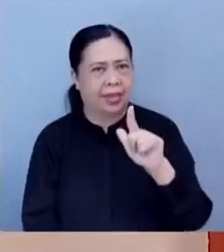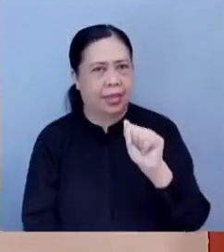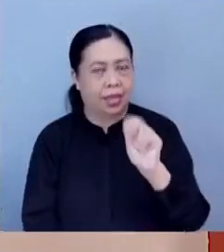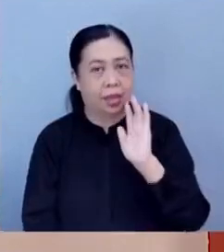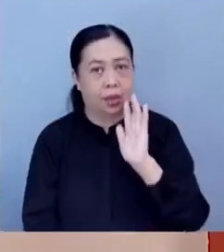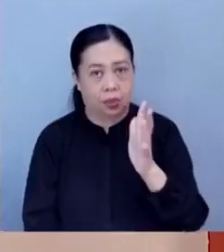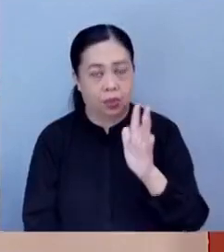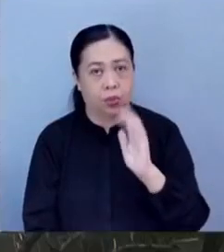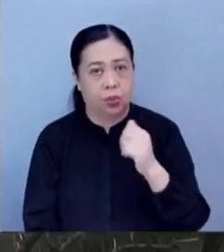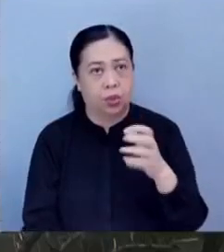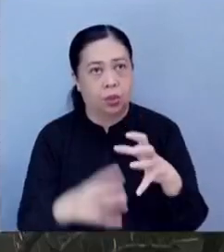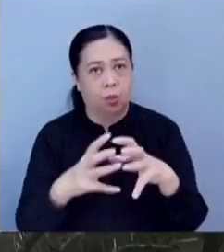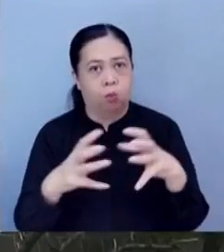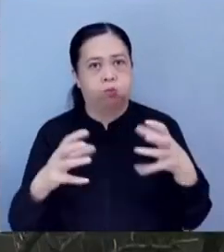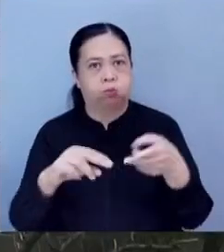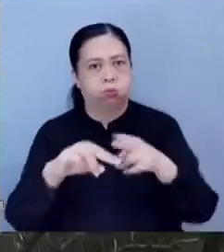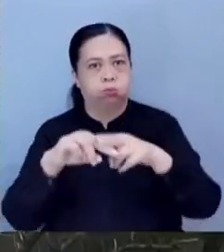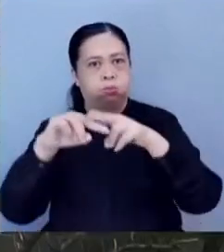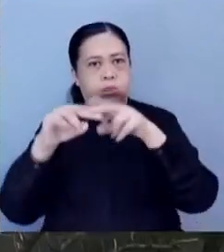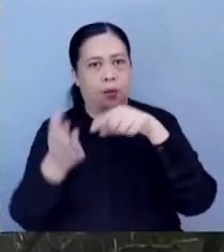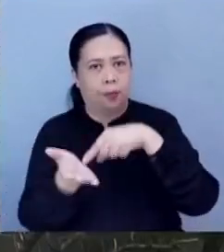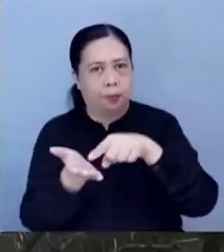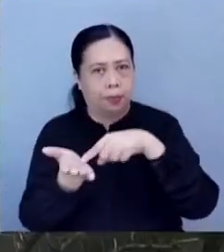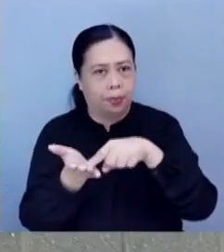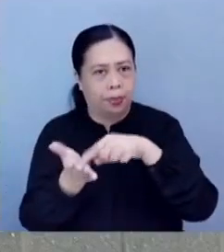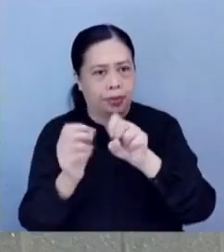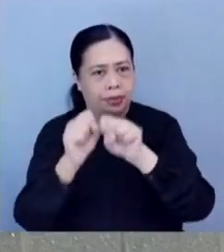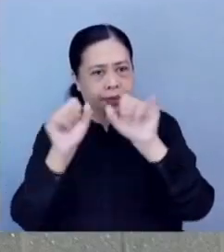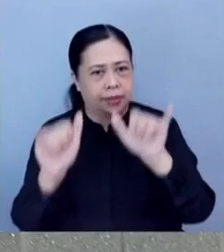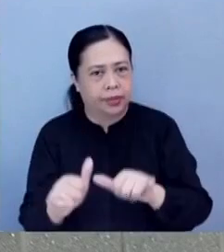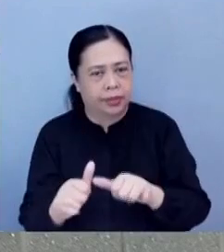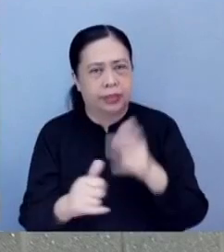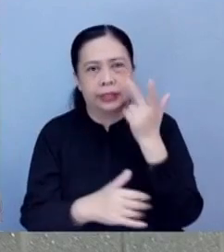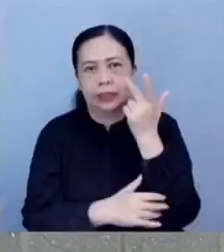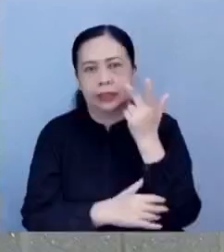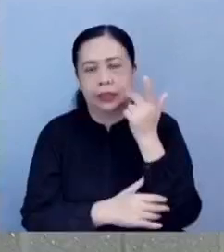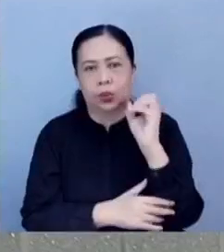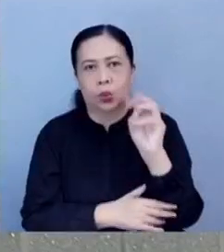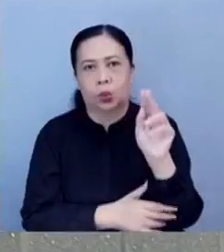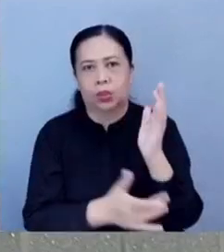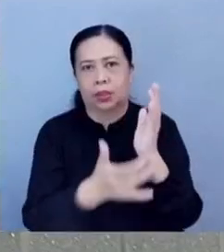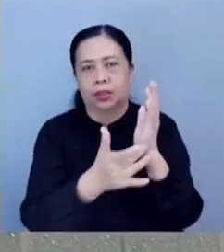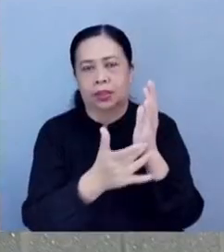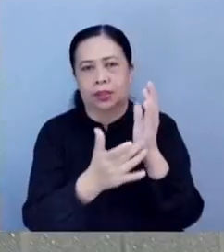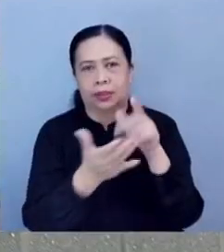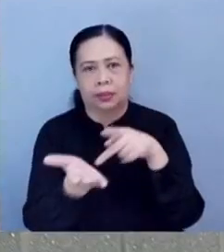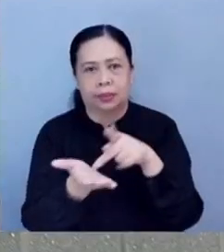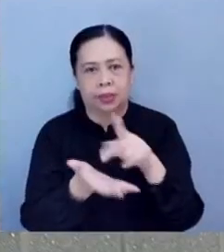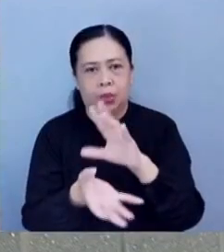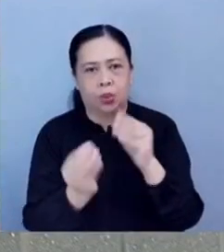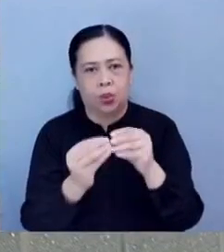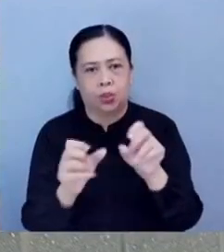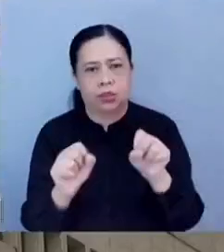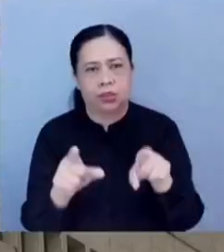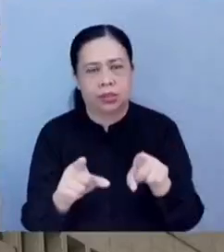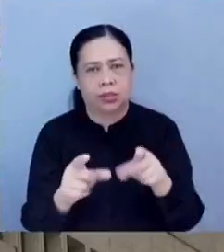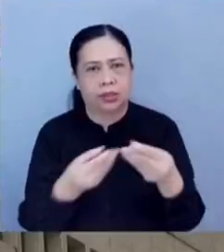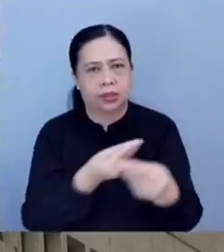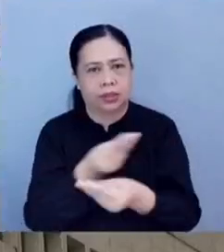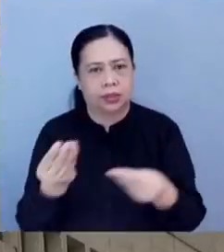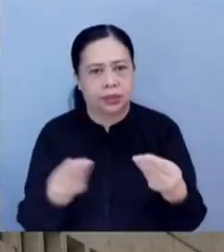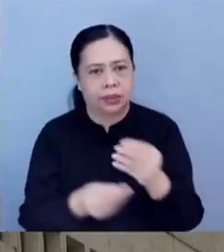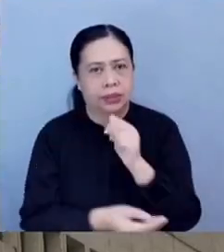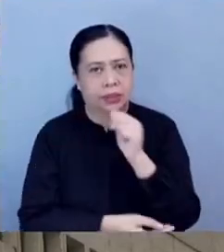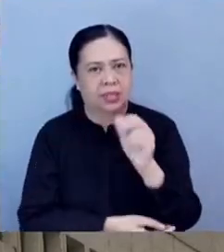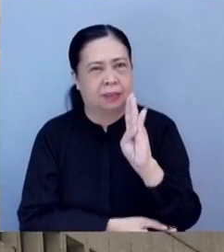to a robust national payment system. It is experimenting on its own digital currency for wholesale transactions. Unlike Bitcoin,